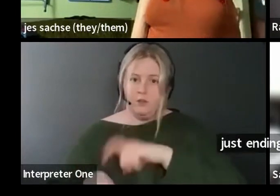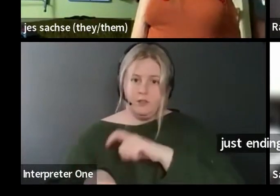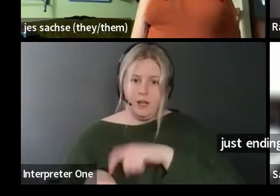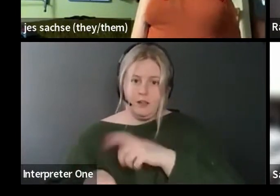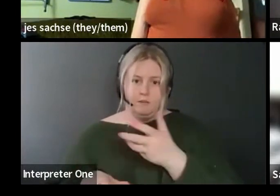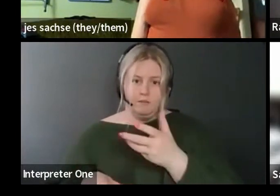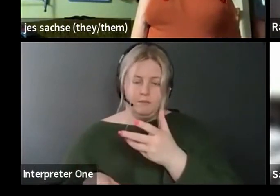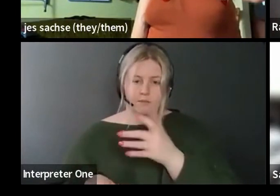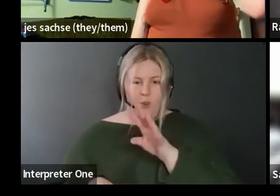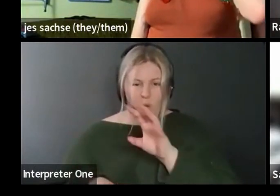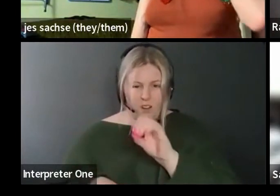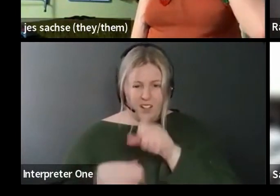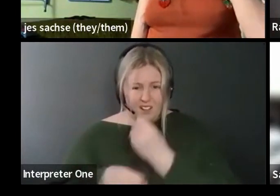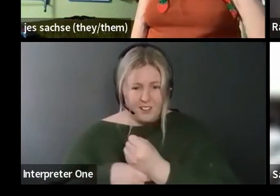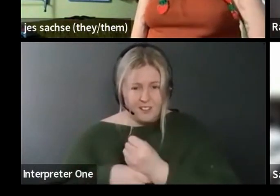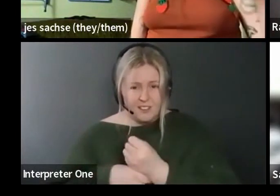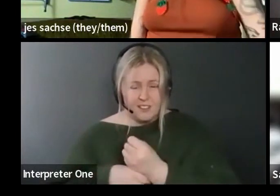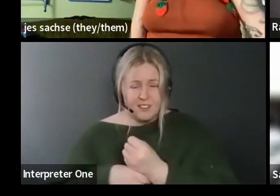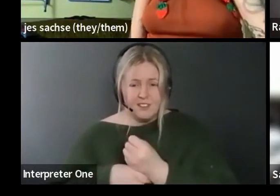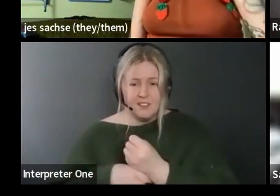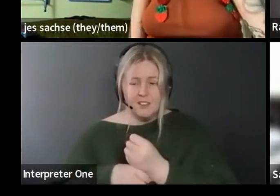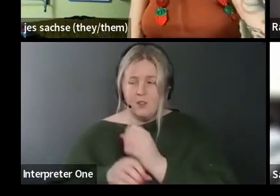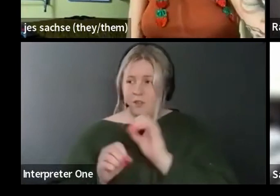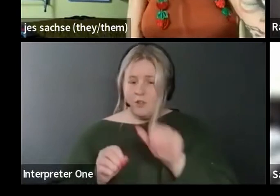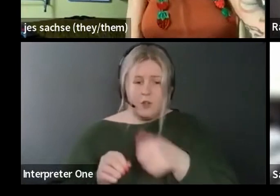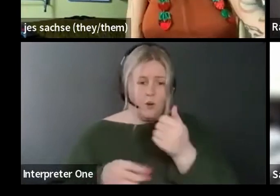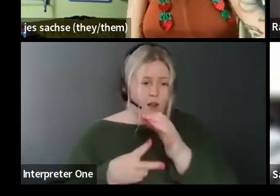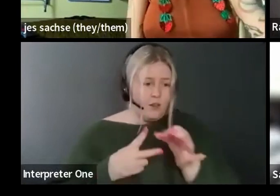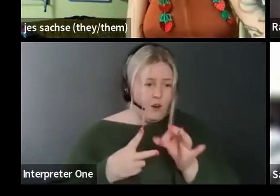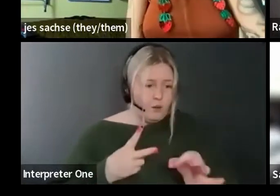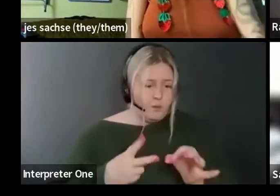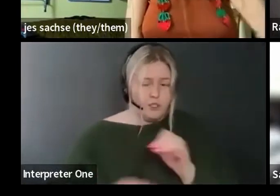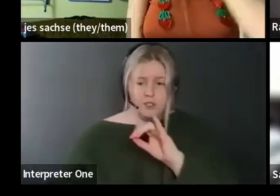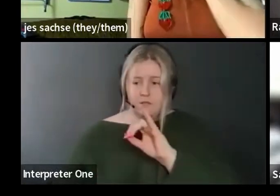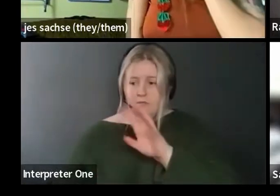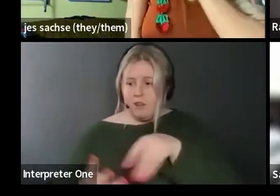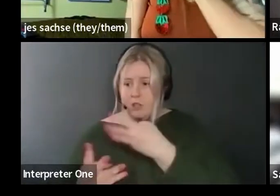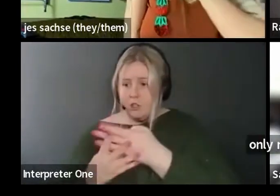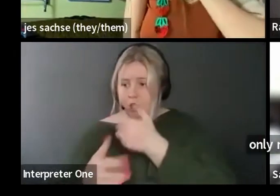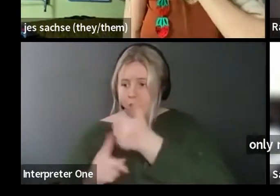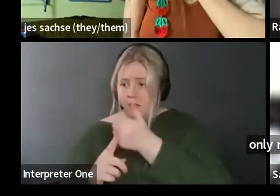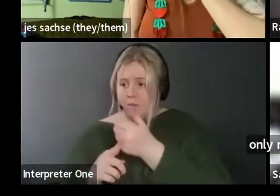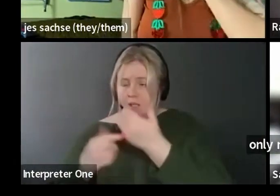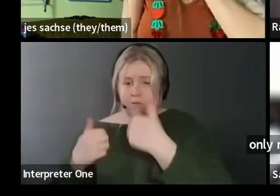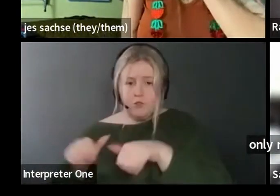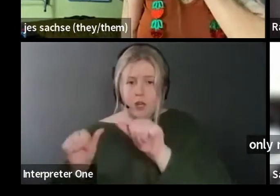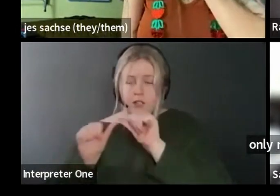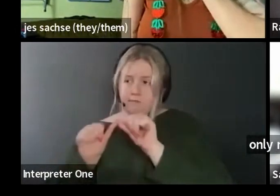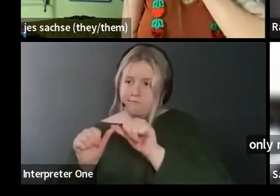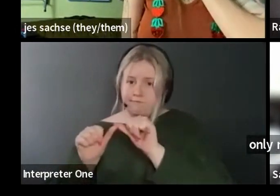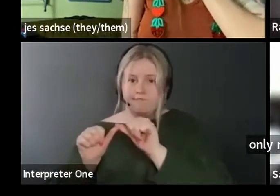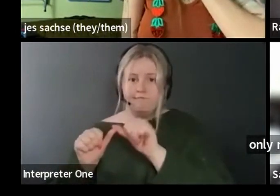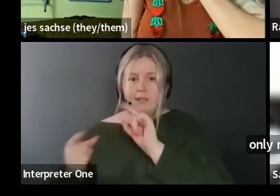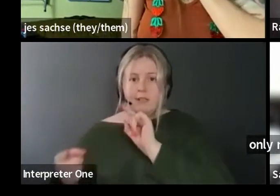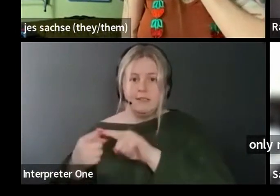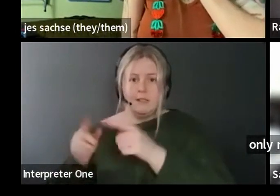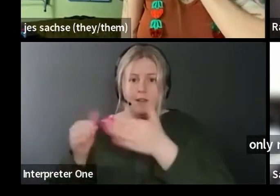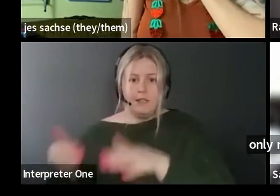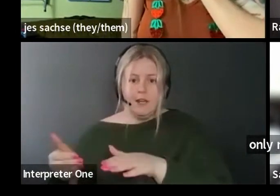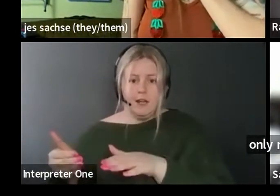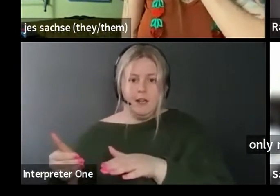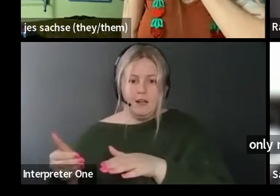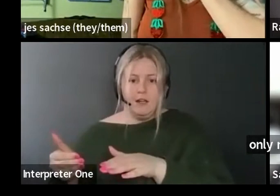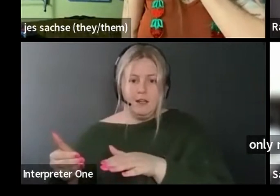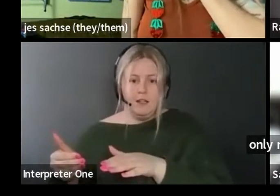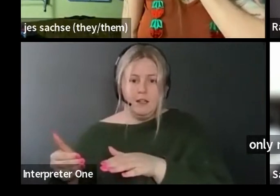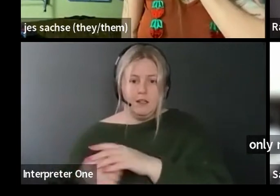So when they don't have outcomes, you know, when the jail is trying to kill them in a way or the other, like folks brought up, like killing